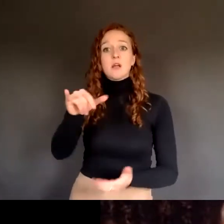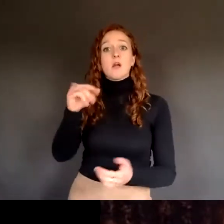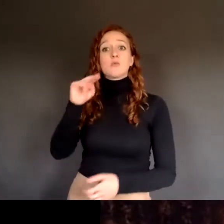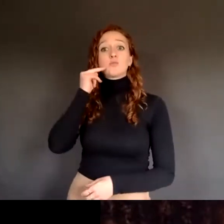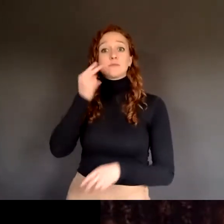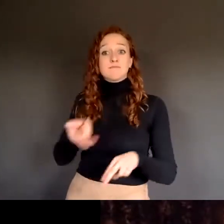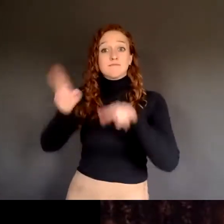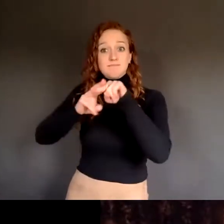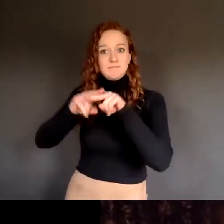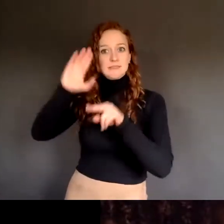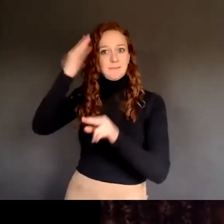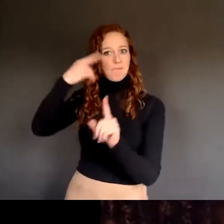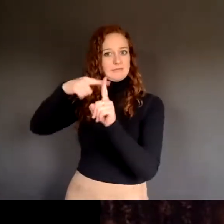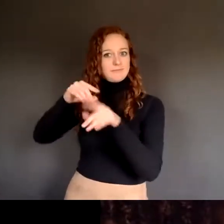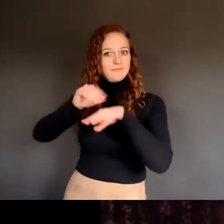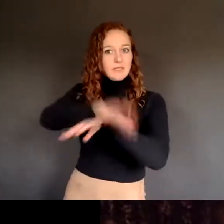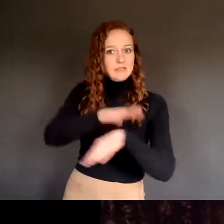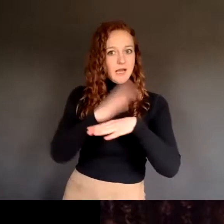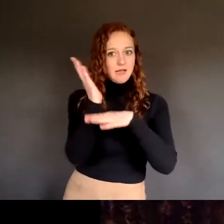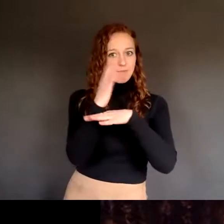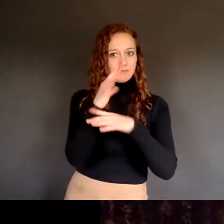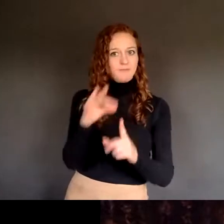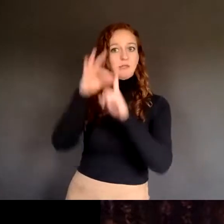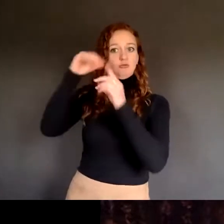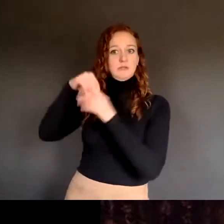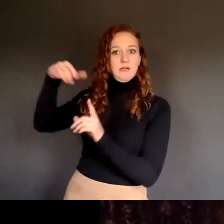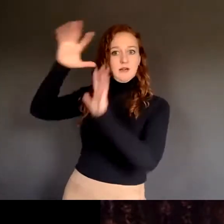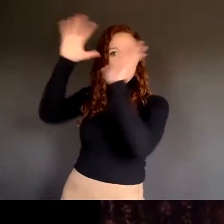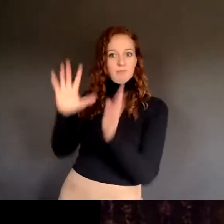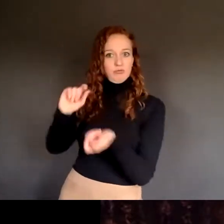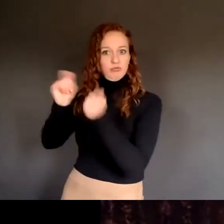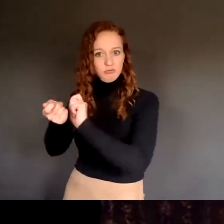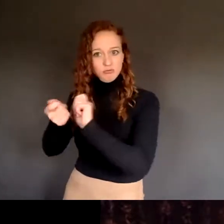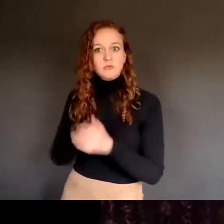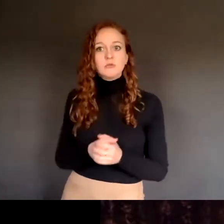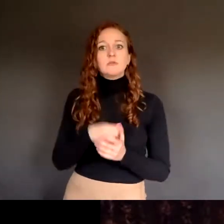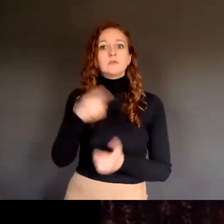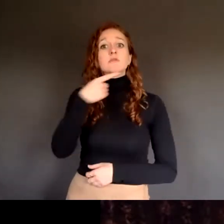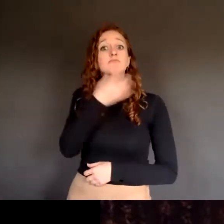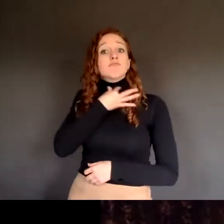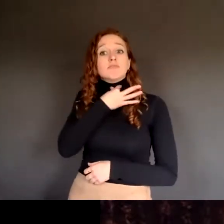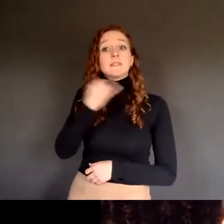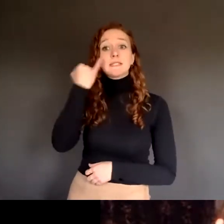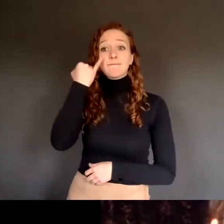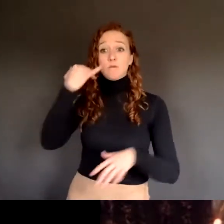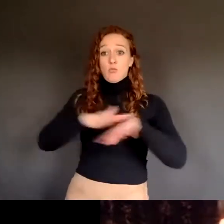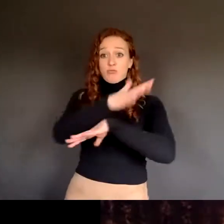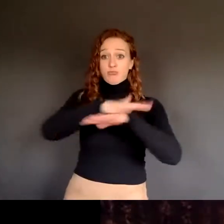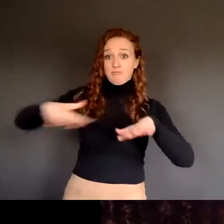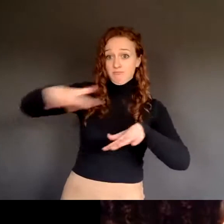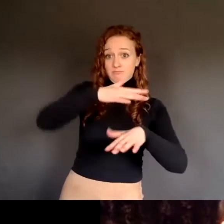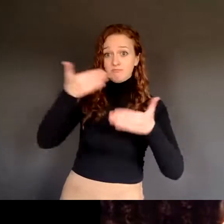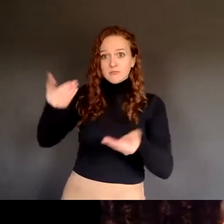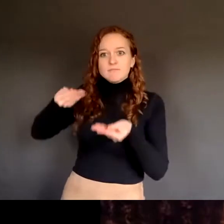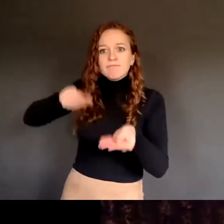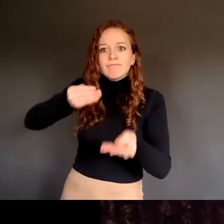Okay, so while we're waiting actually for somebody to come over, nutrient increases seem to have a positive impact on kelp, especially in the